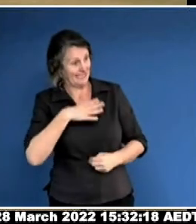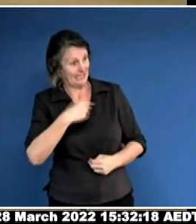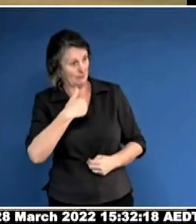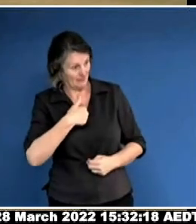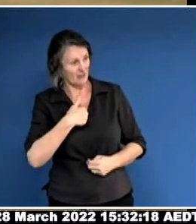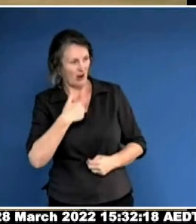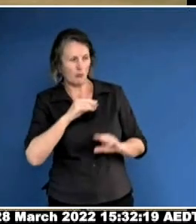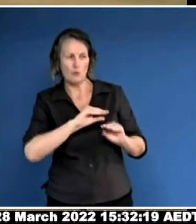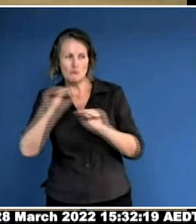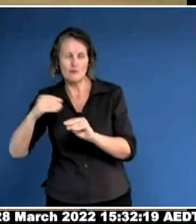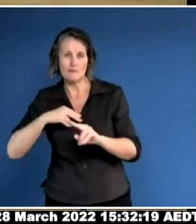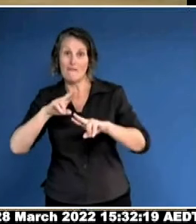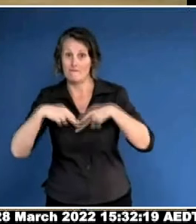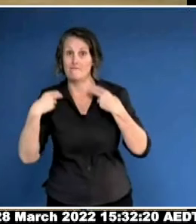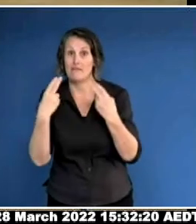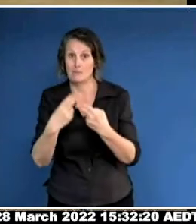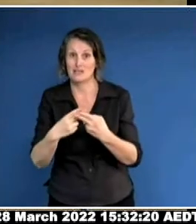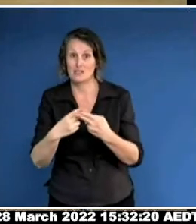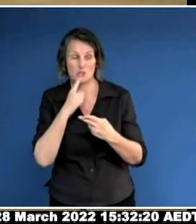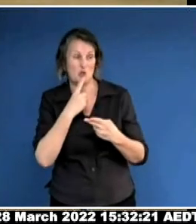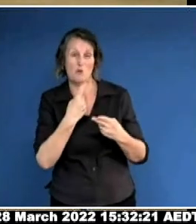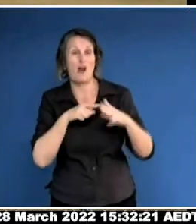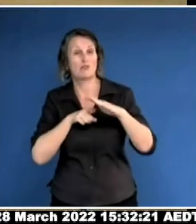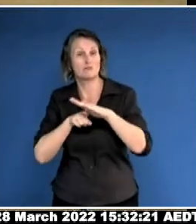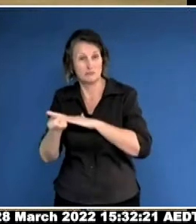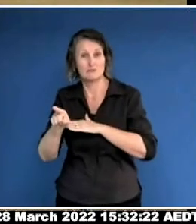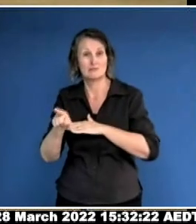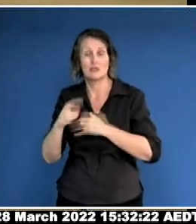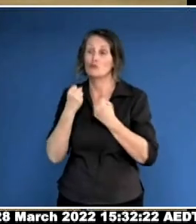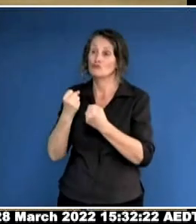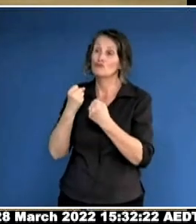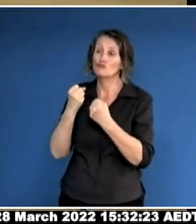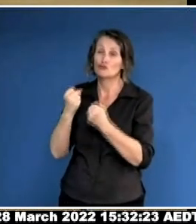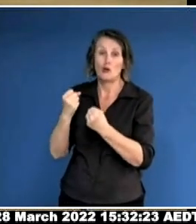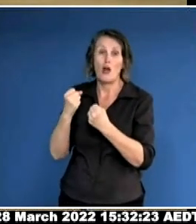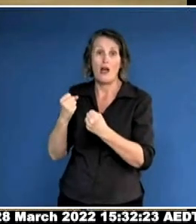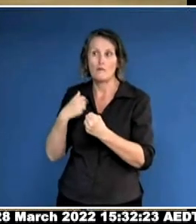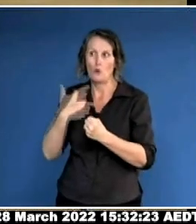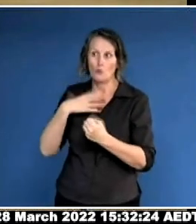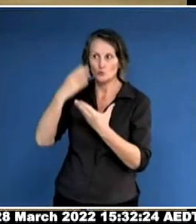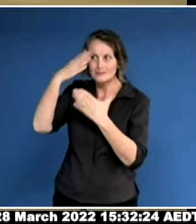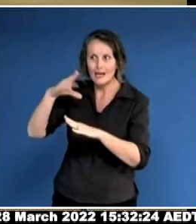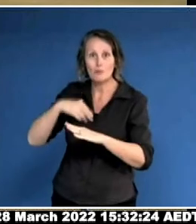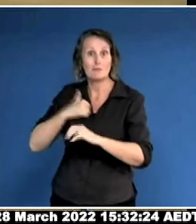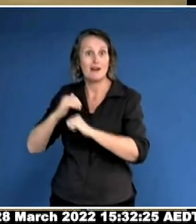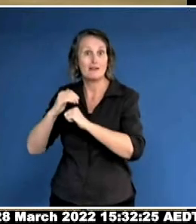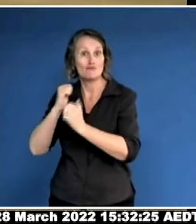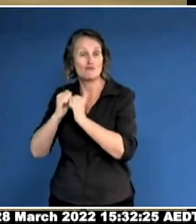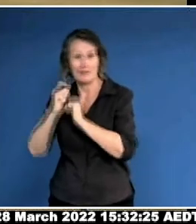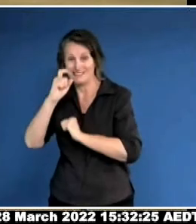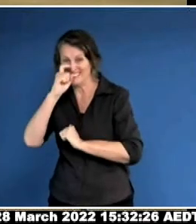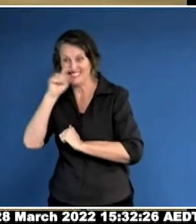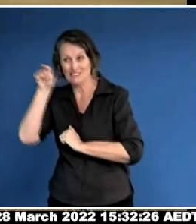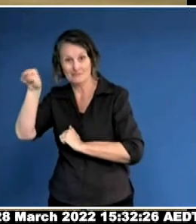city and started driving to another town to stay with one of my siblings. Halfway there, I remember looking in the rearview mirror